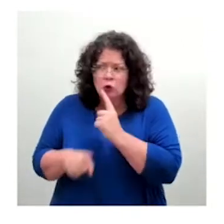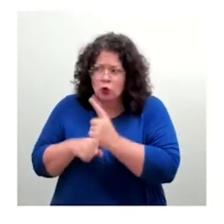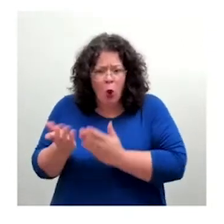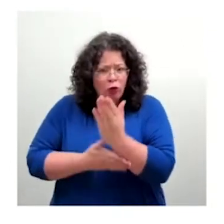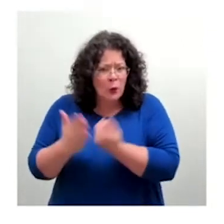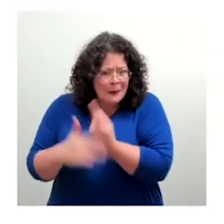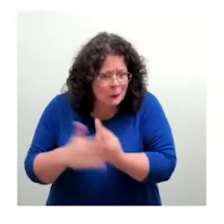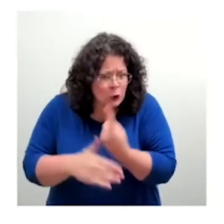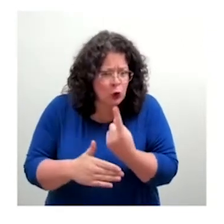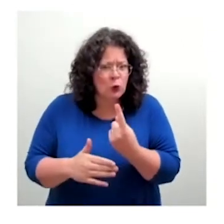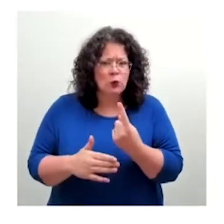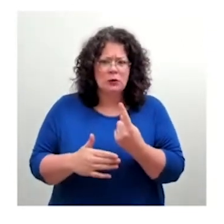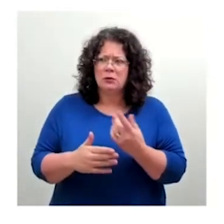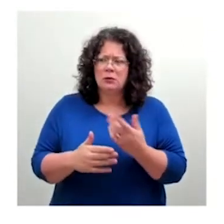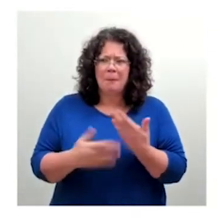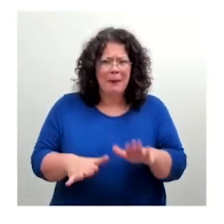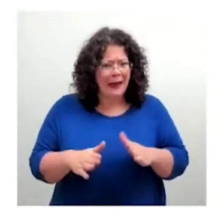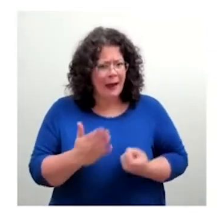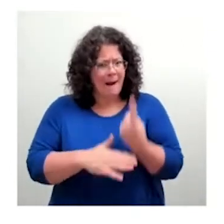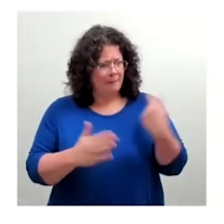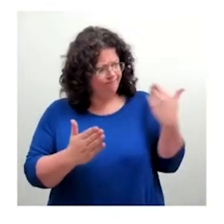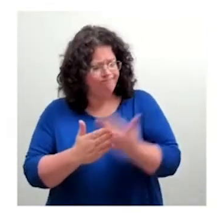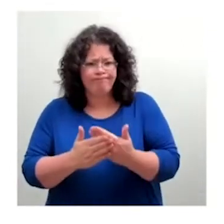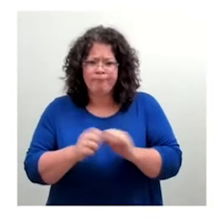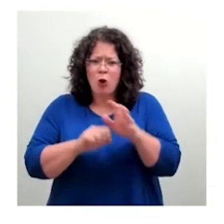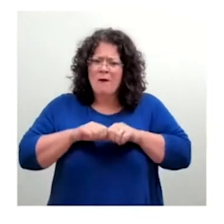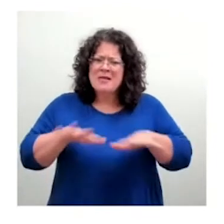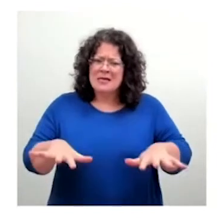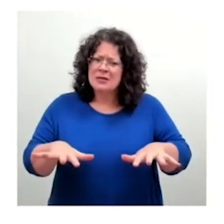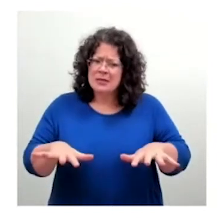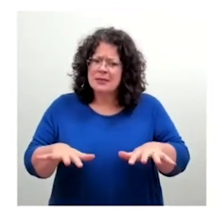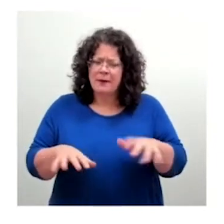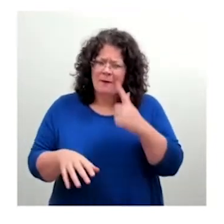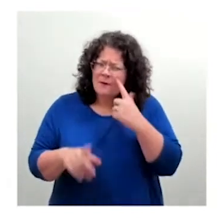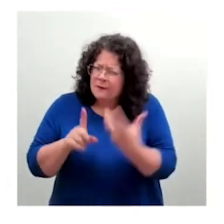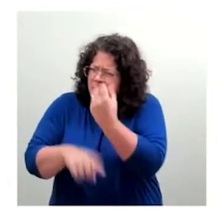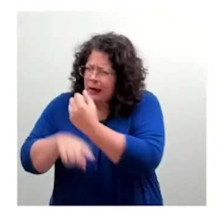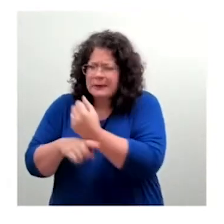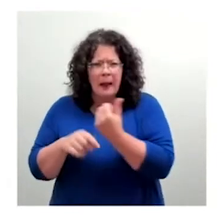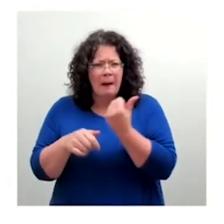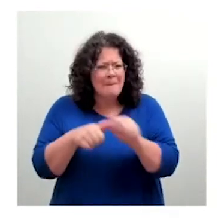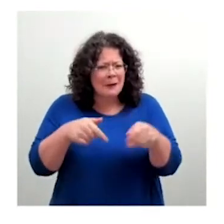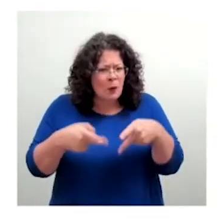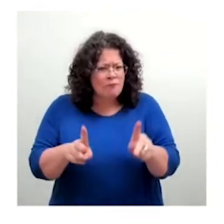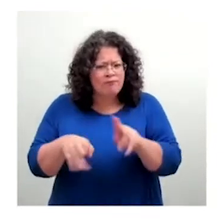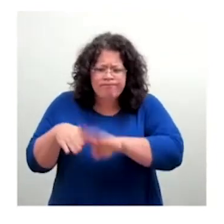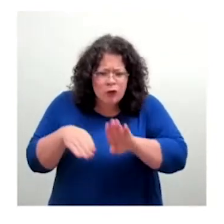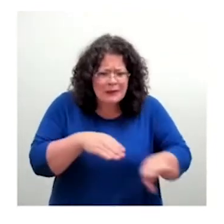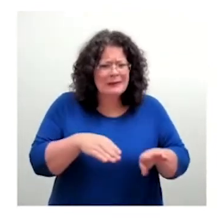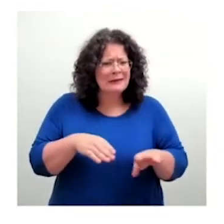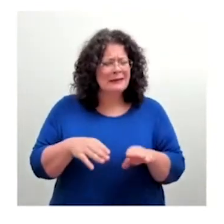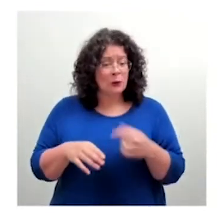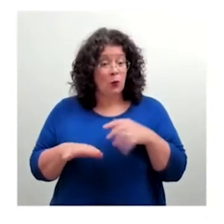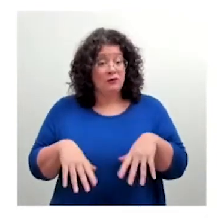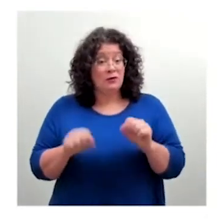Angeles, Chicago, and New York and San Francisco to look at employment,